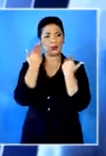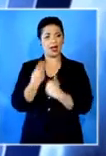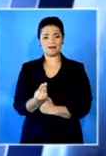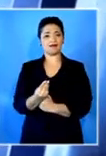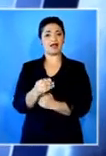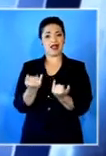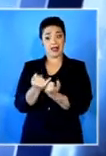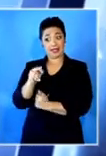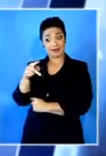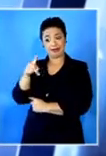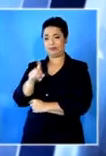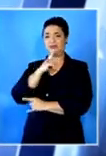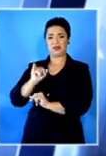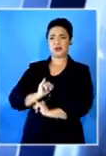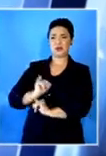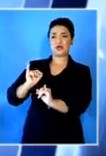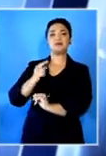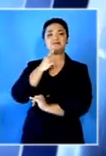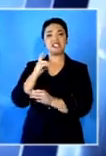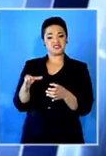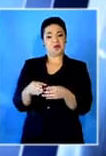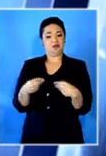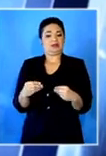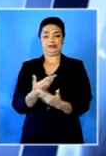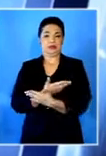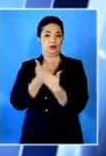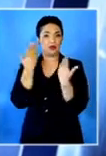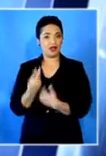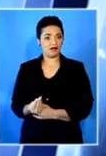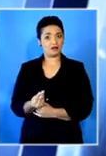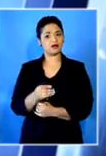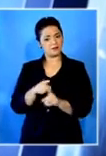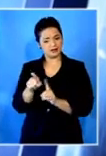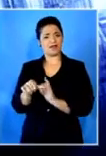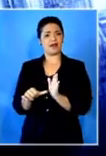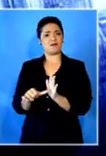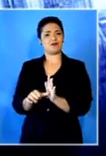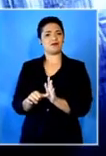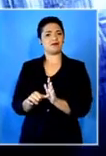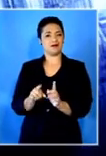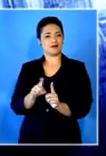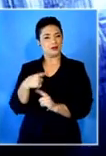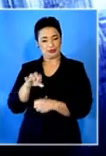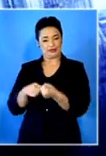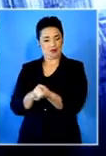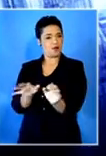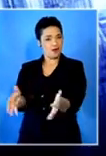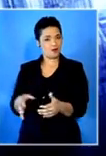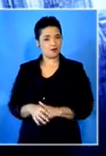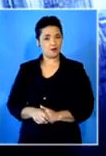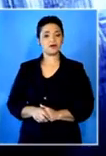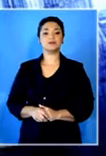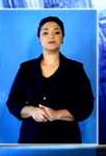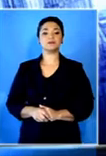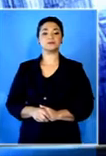the NDP has been criticized for mentioning small business and saying it's so important, but how do we support that? Yeah,